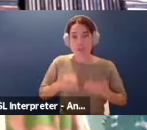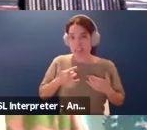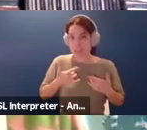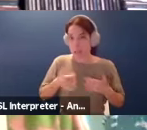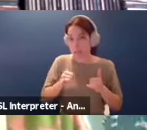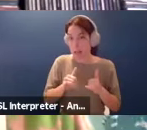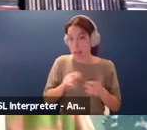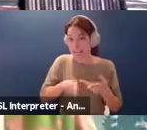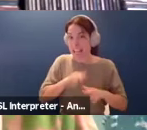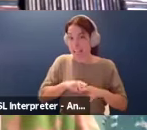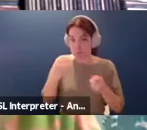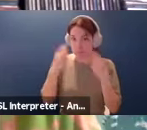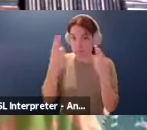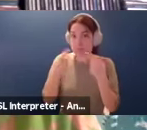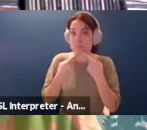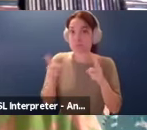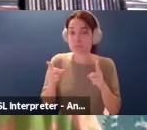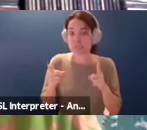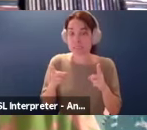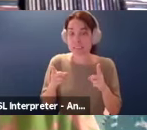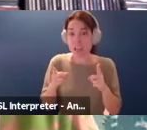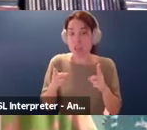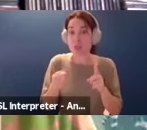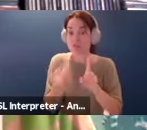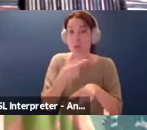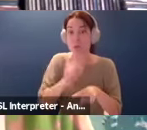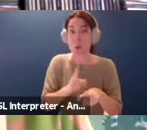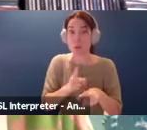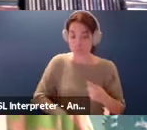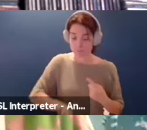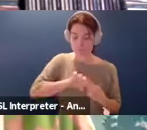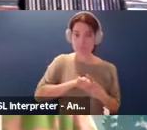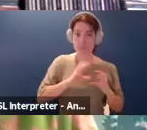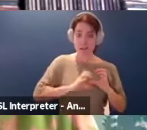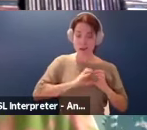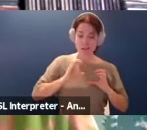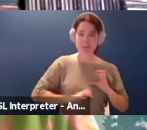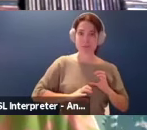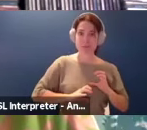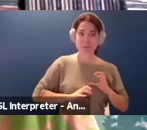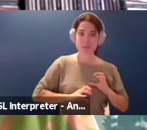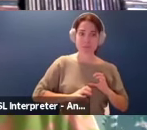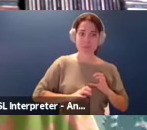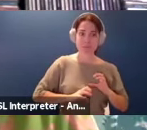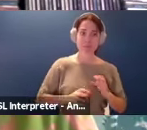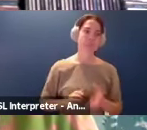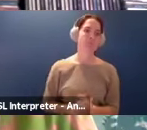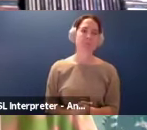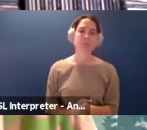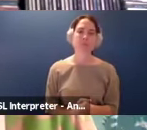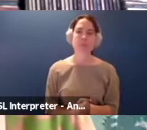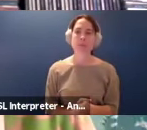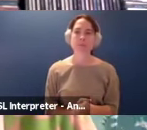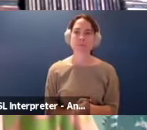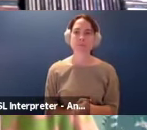so the other thing that i'm hearing is weariness um of always having to explain or not